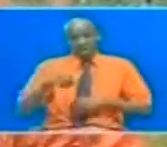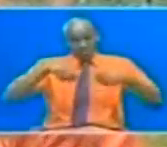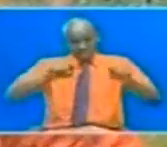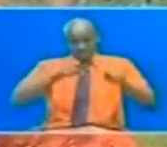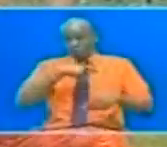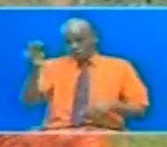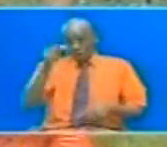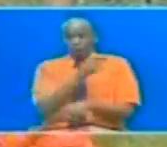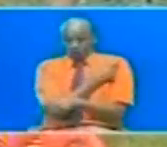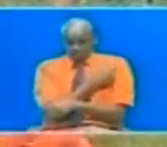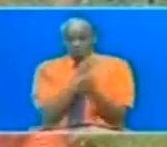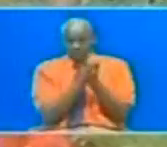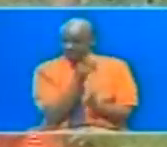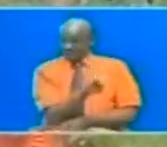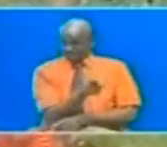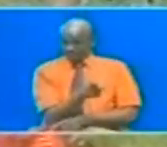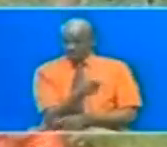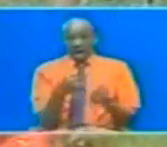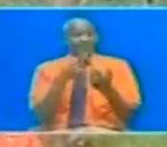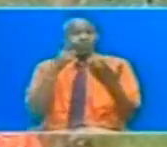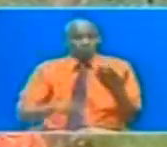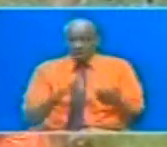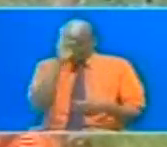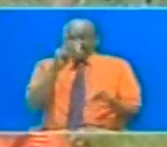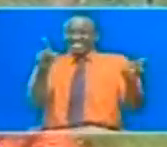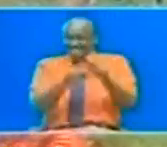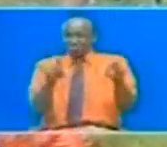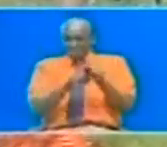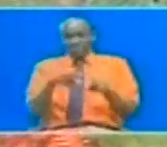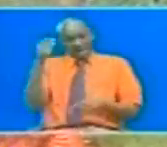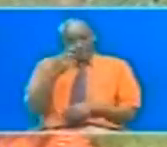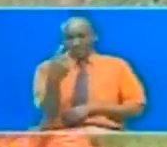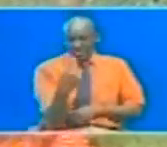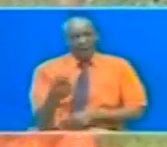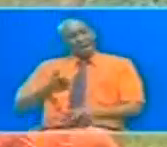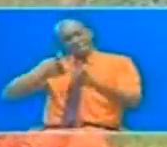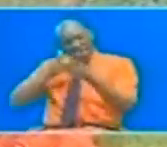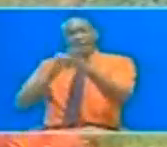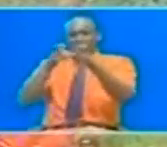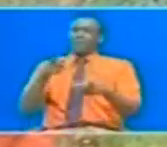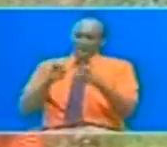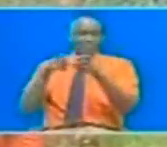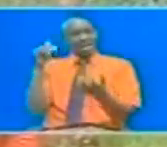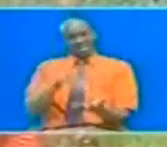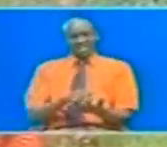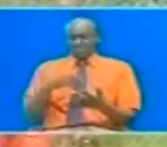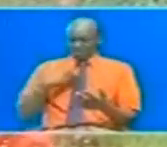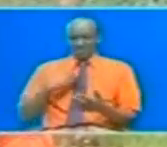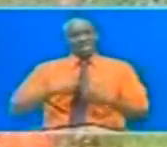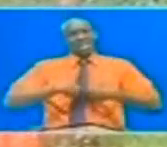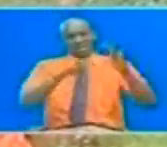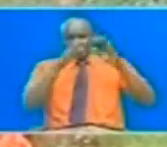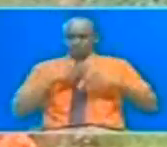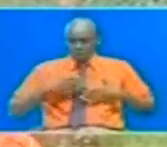pikipiki yenye ilikuwa hapo, tumpeleke hospitali. Tena yule askari akaja pale mbele yetu, tena akapiga marisasi, kaanza kupiga.